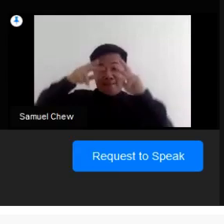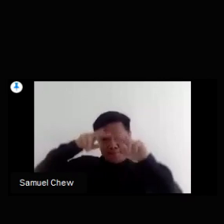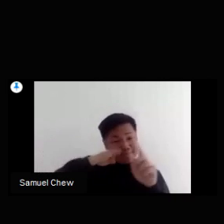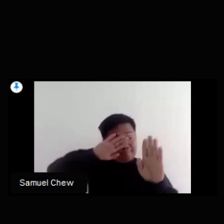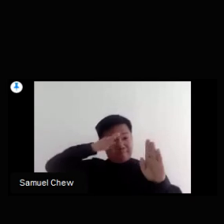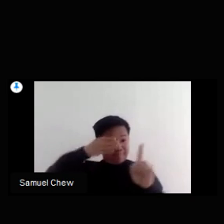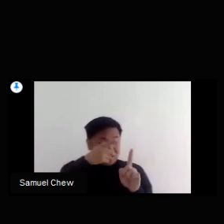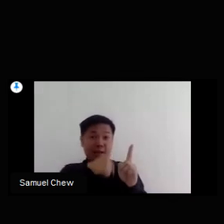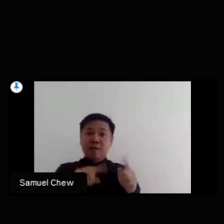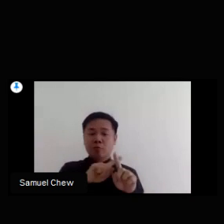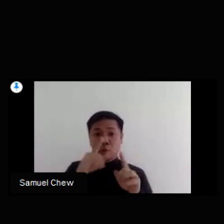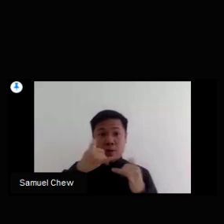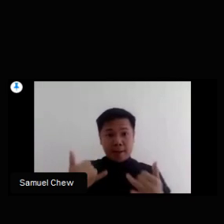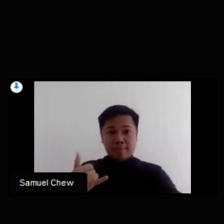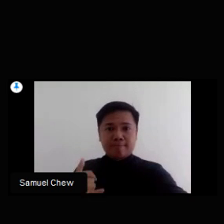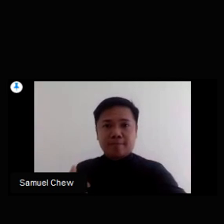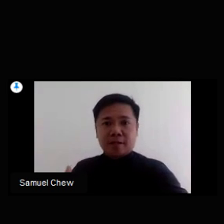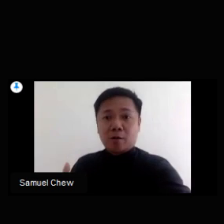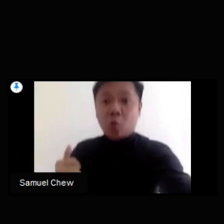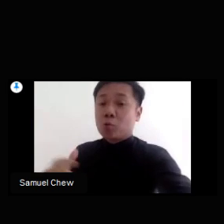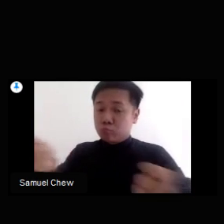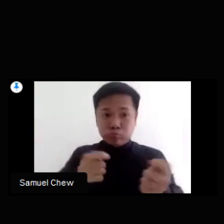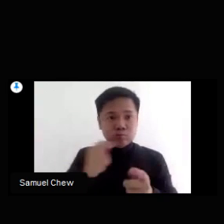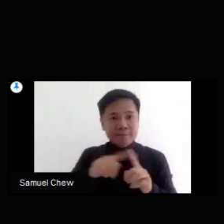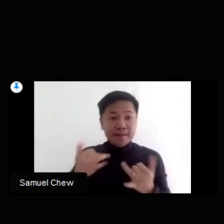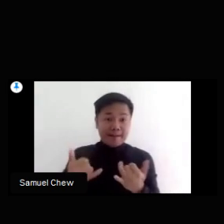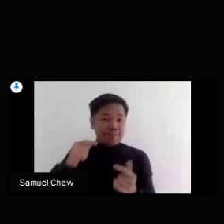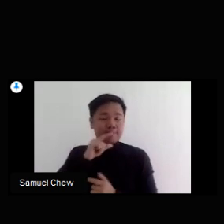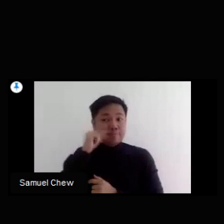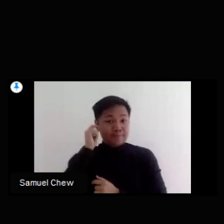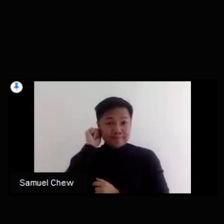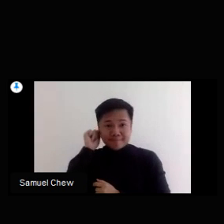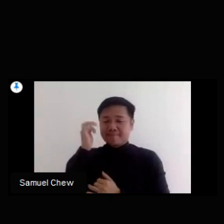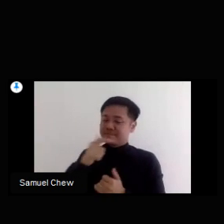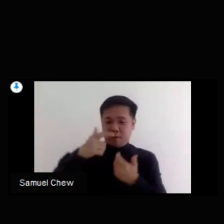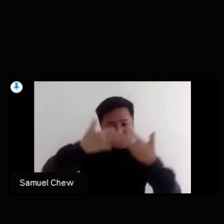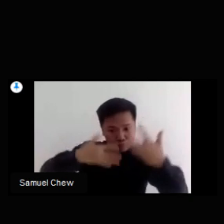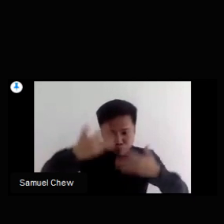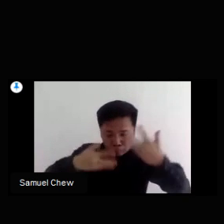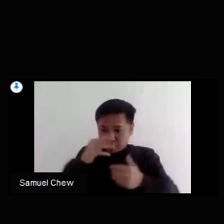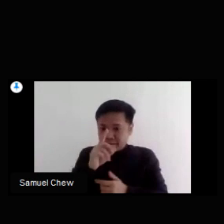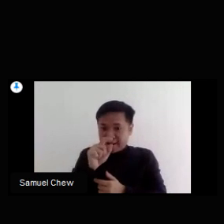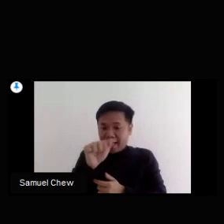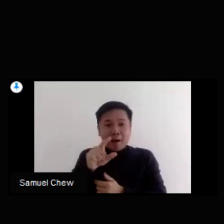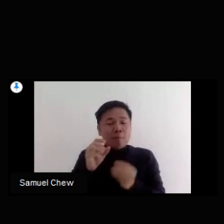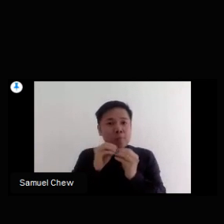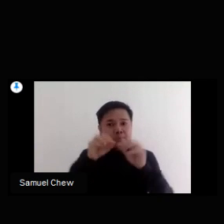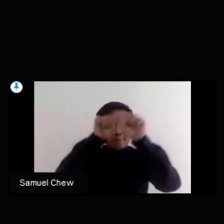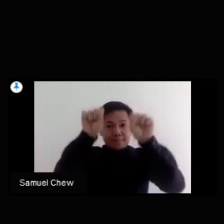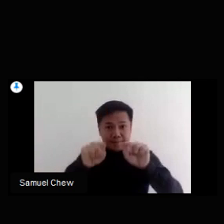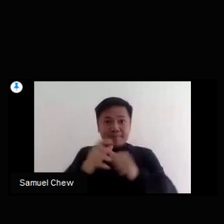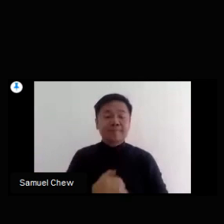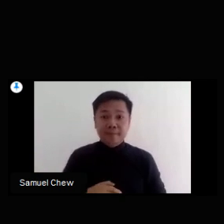current production, coordination, and communication of gender statistics in the Maldives statistical system, and we will be able to measure the